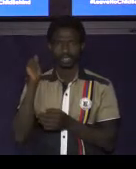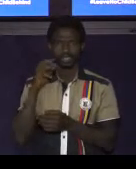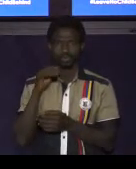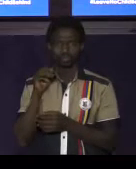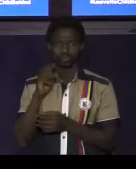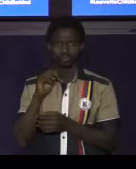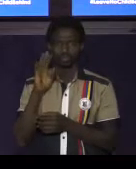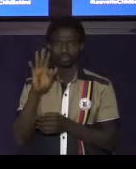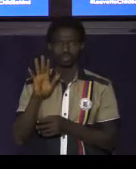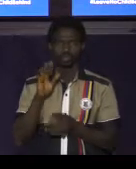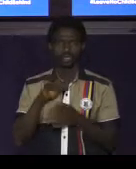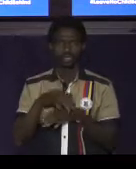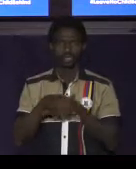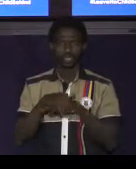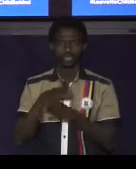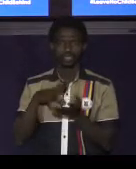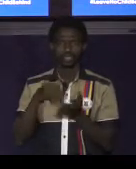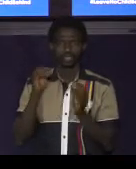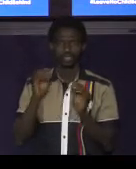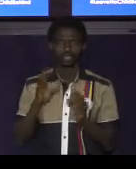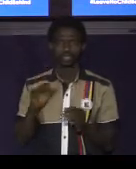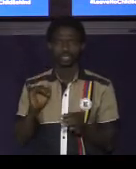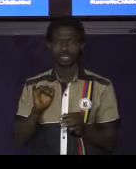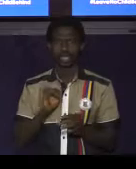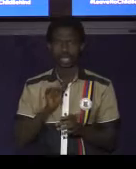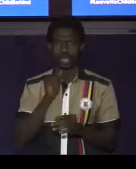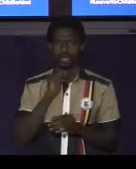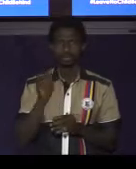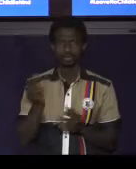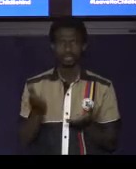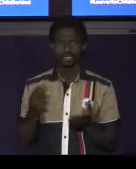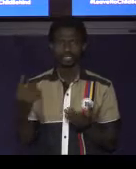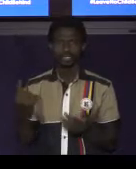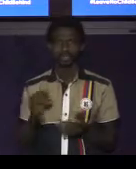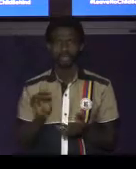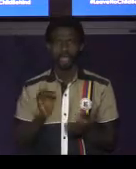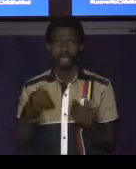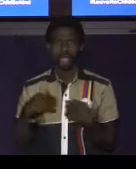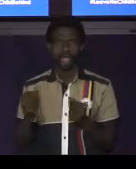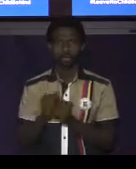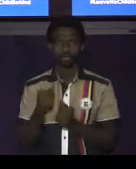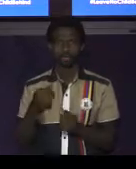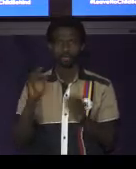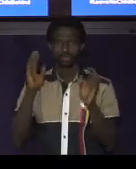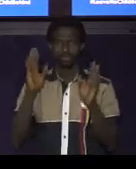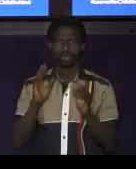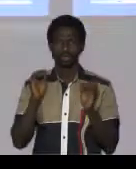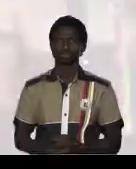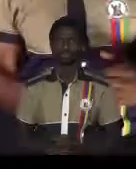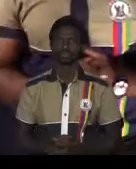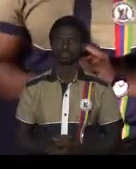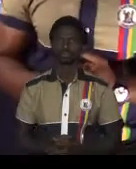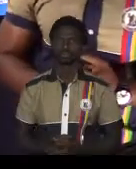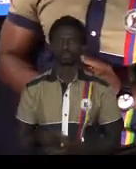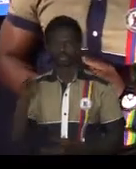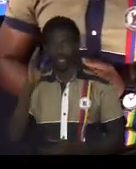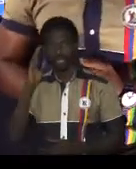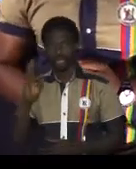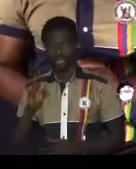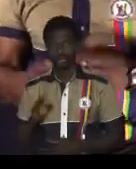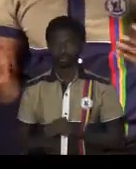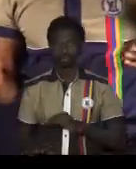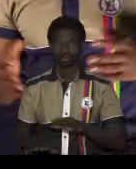your English Studies teacher. As usual, I am not here alone. I have with me your wonderful teachers. Hello,